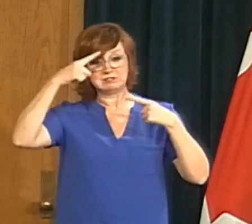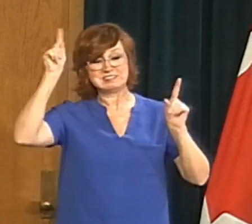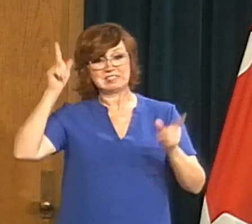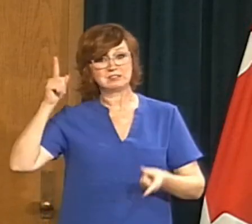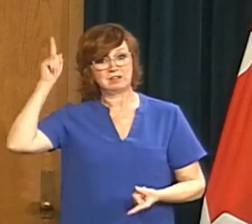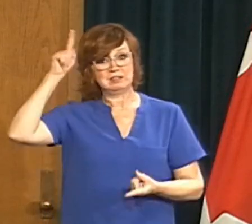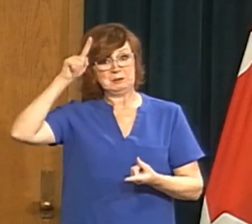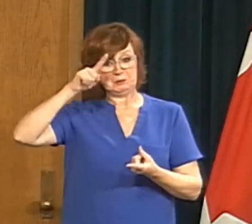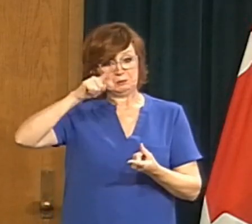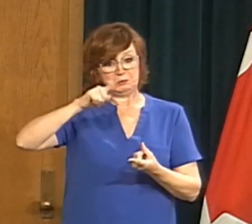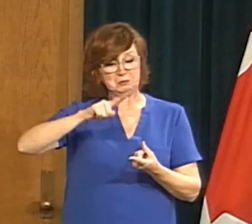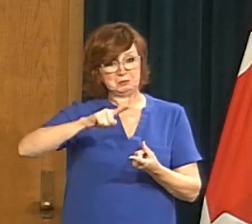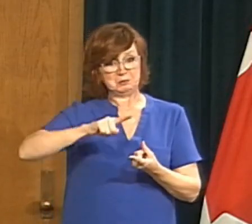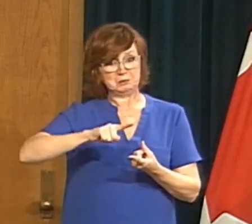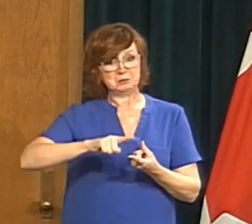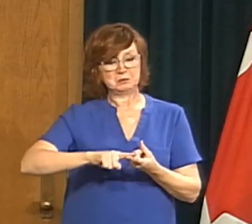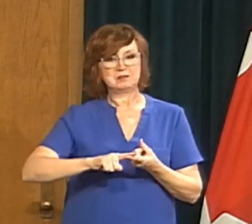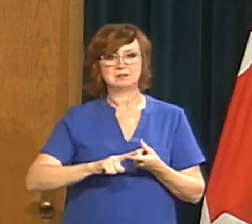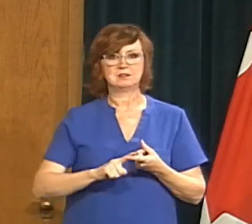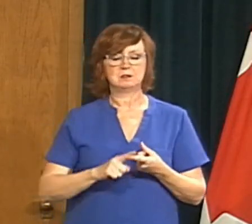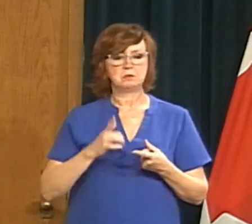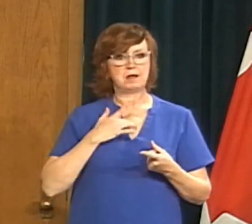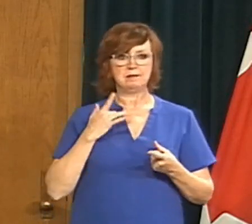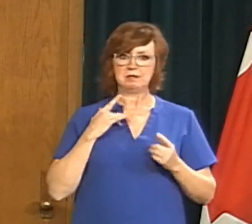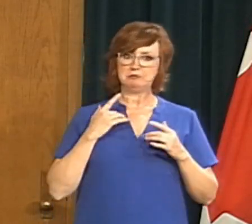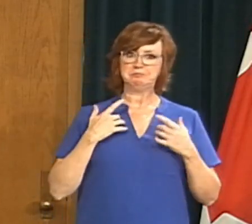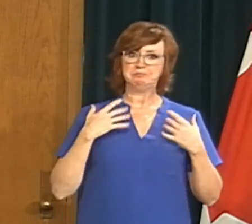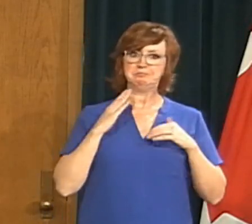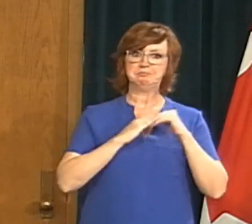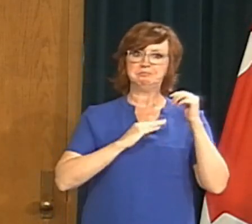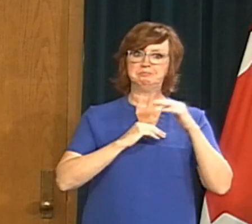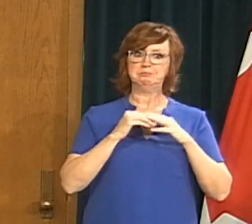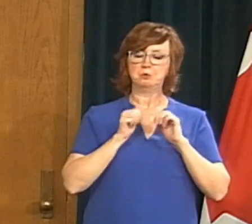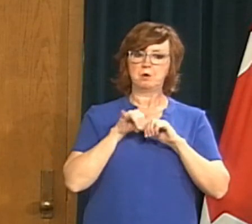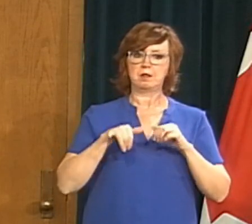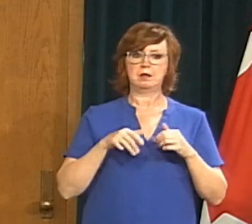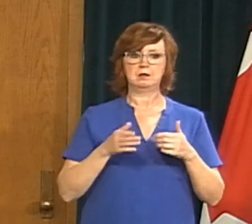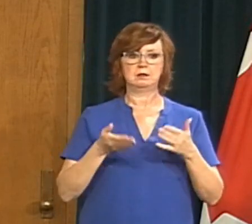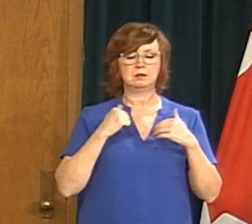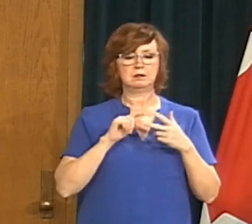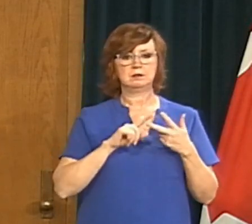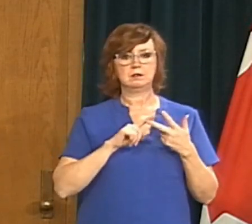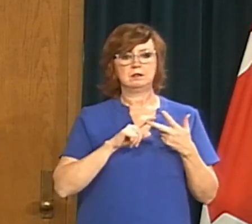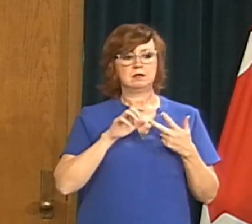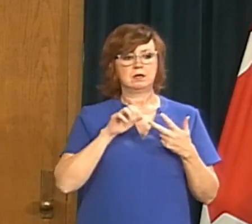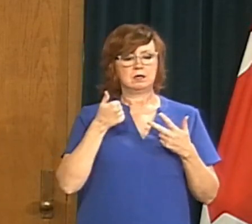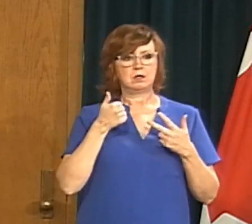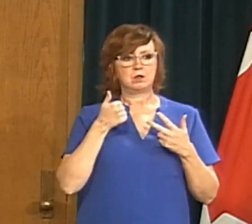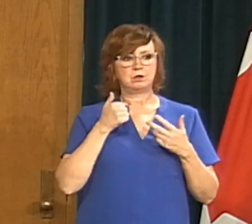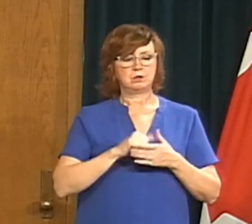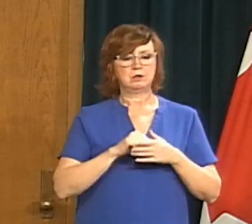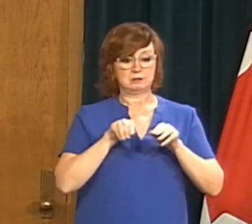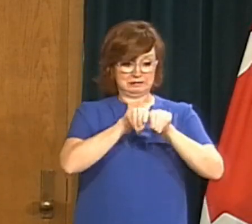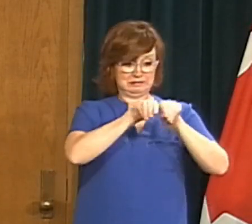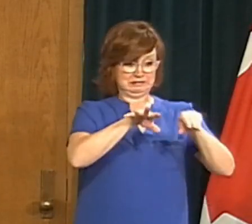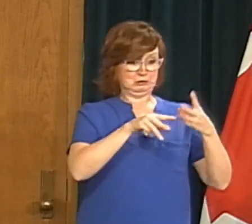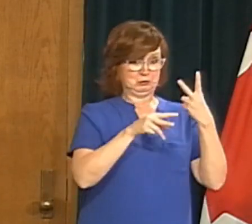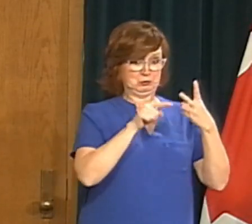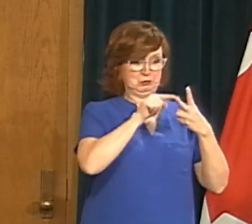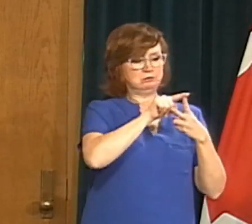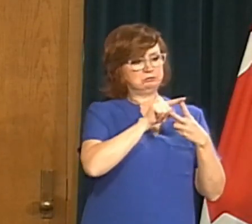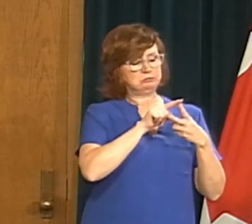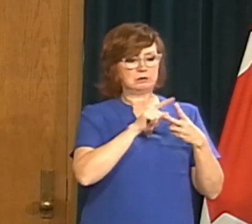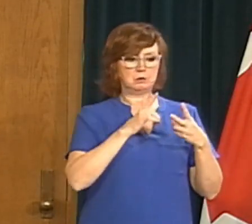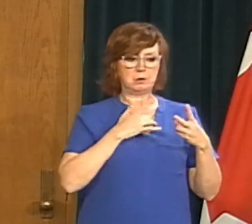that we have in place. We're confident in the response to these isolated outbreaks that we are now experiencing, and we'll continue to